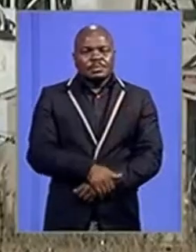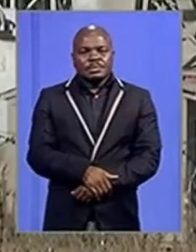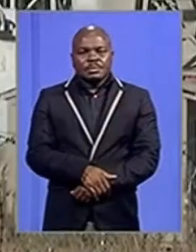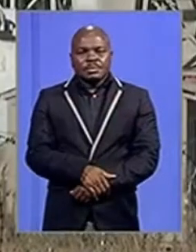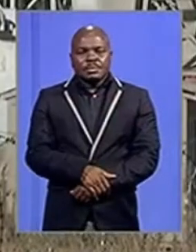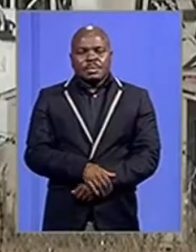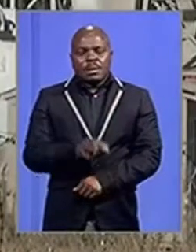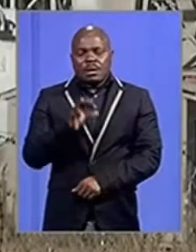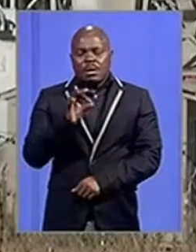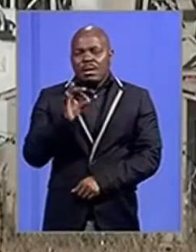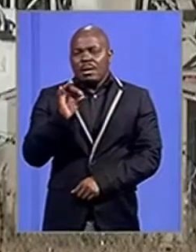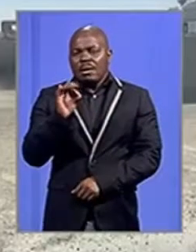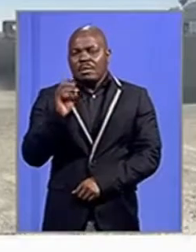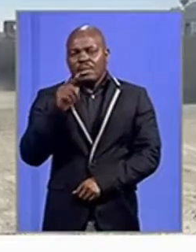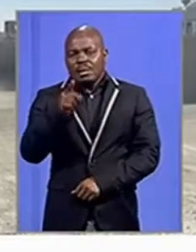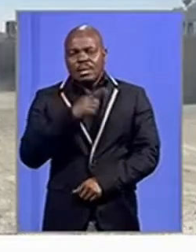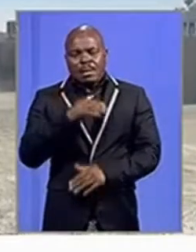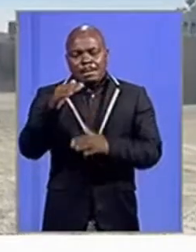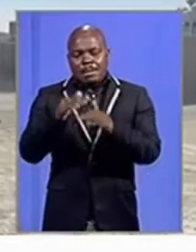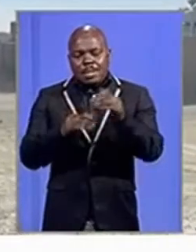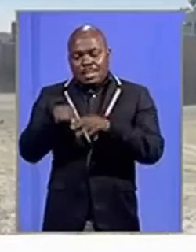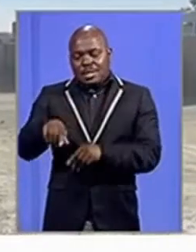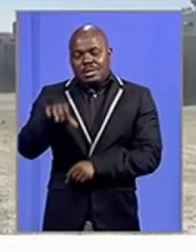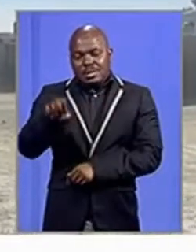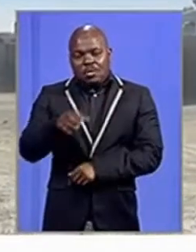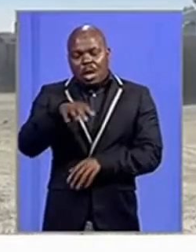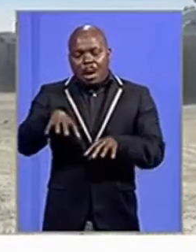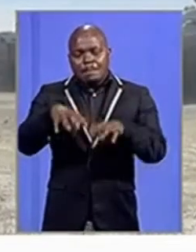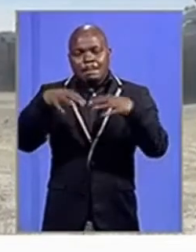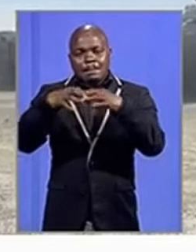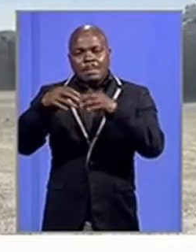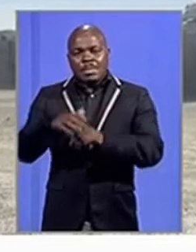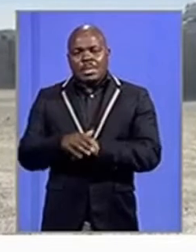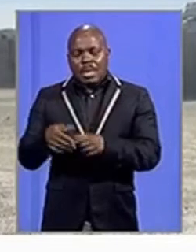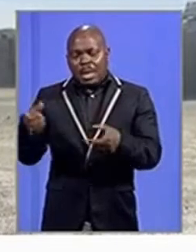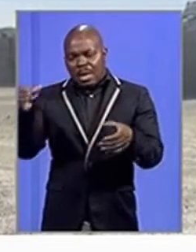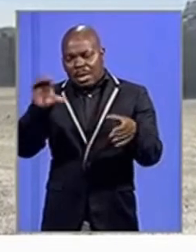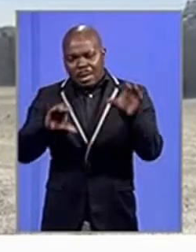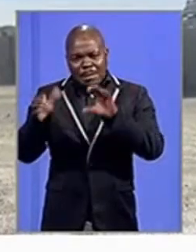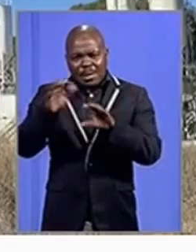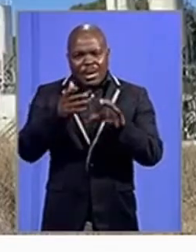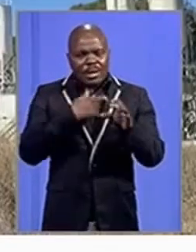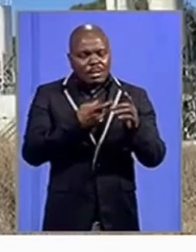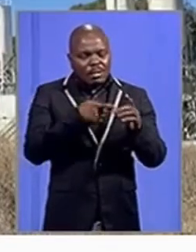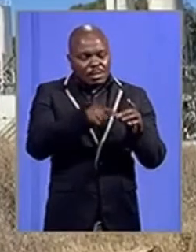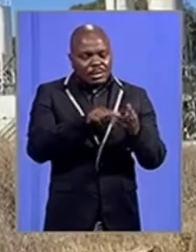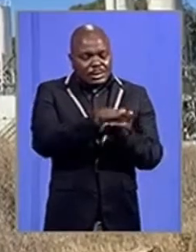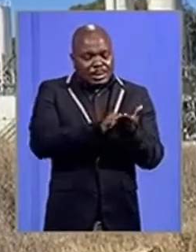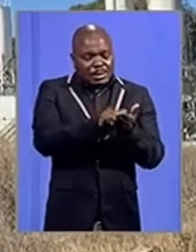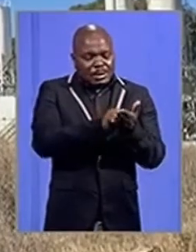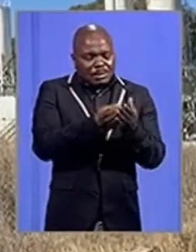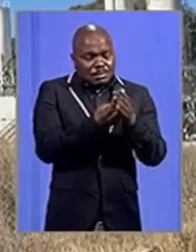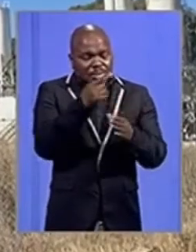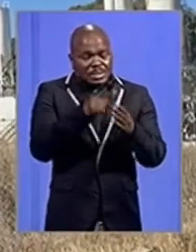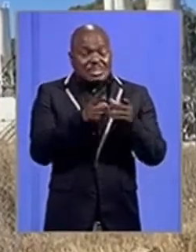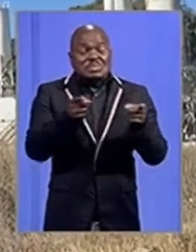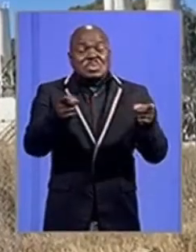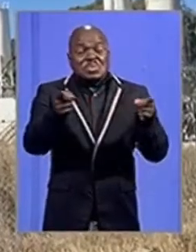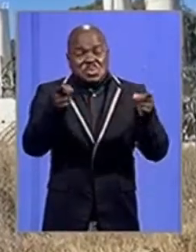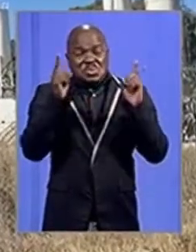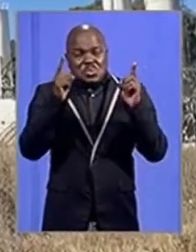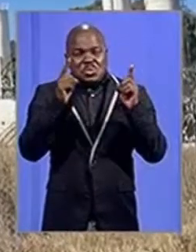Letsatsi le letsatsi go na le kago e diragalang mo nageng, mme dikhemikhale tse di dirisiwang go dira samente di bogale mme bontsi